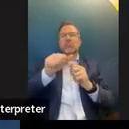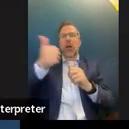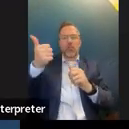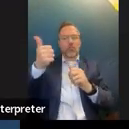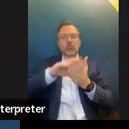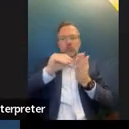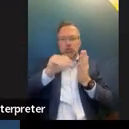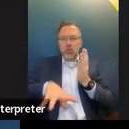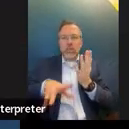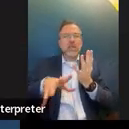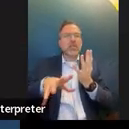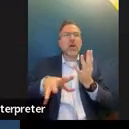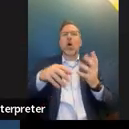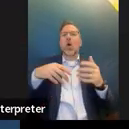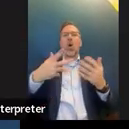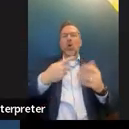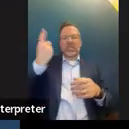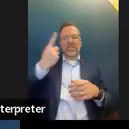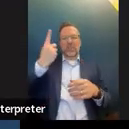very first present level.